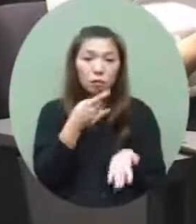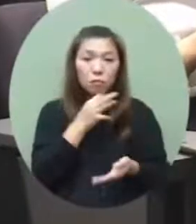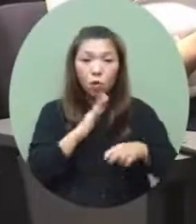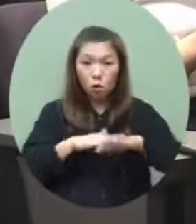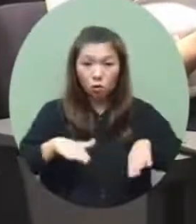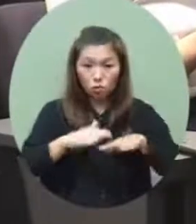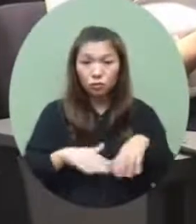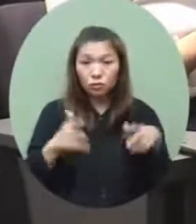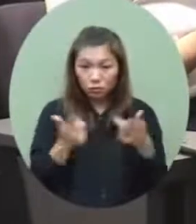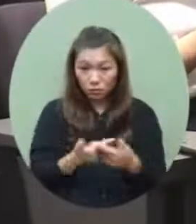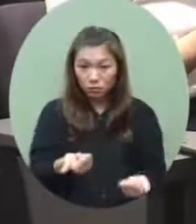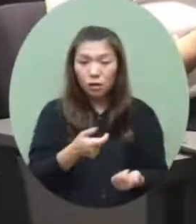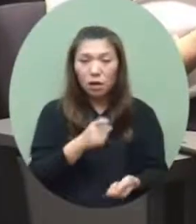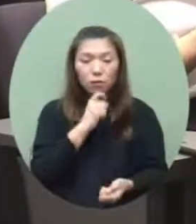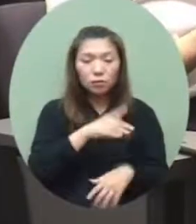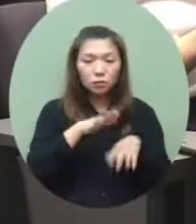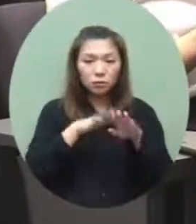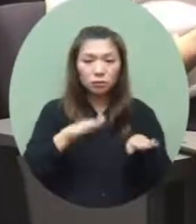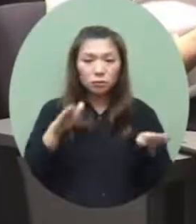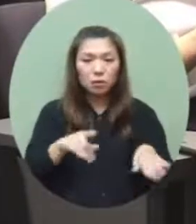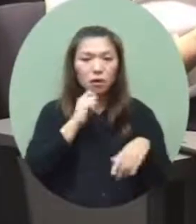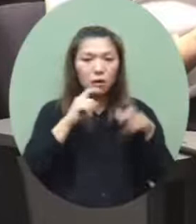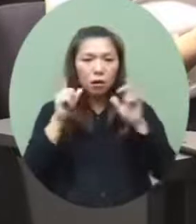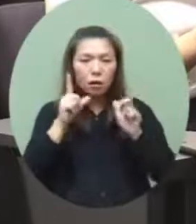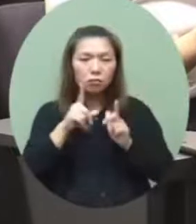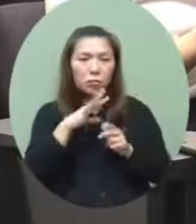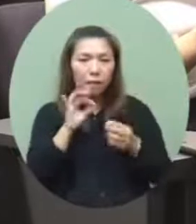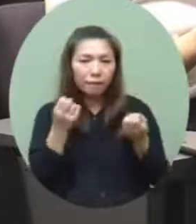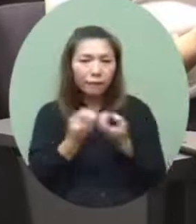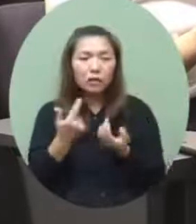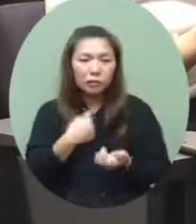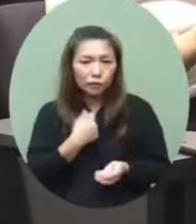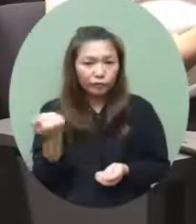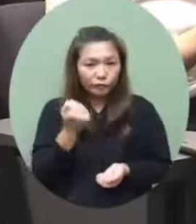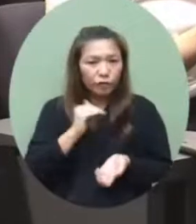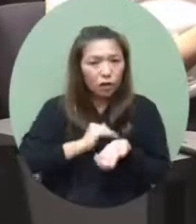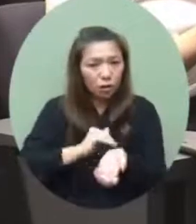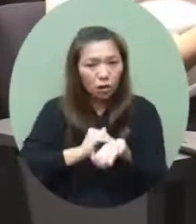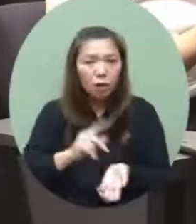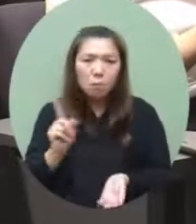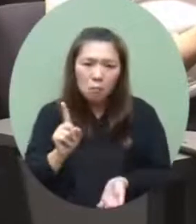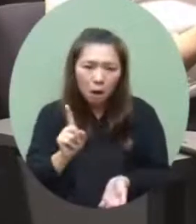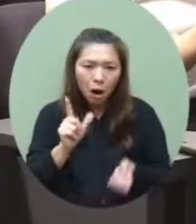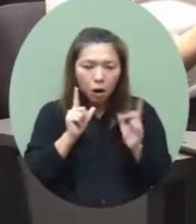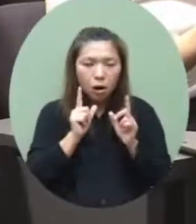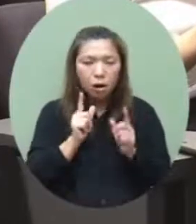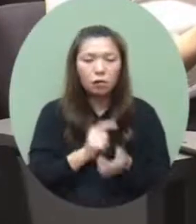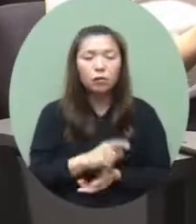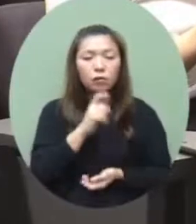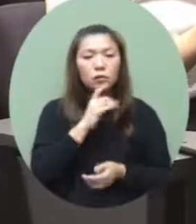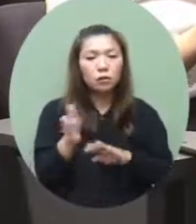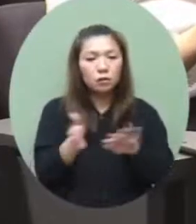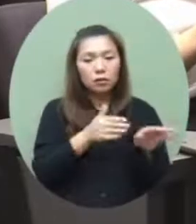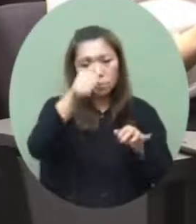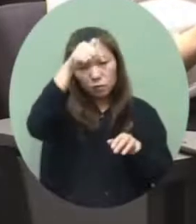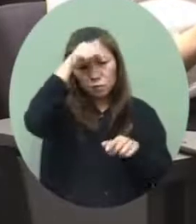available for vaccination. Are there data to prove that this is safe? What